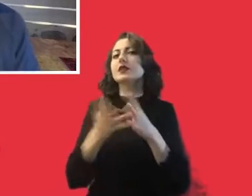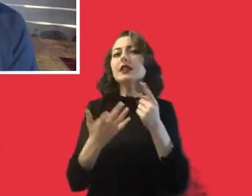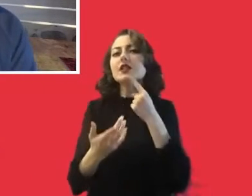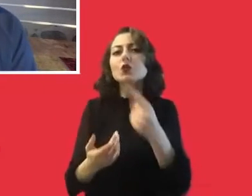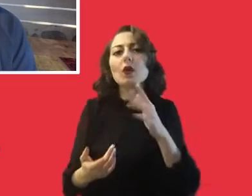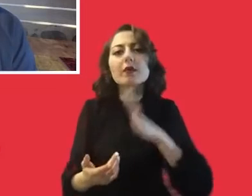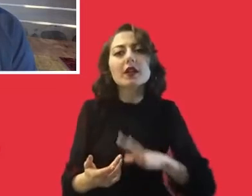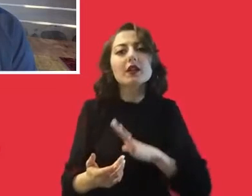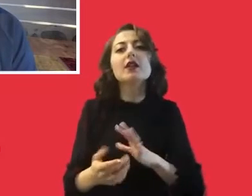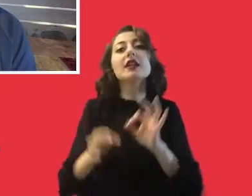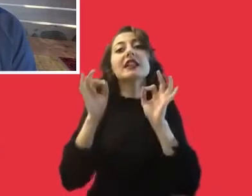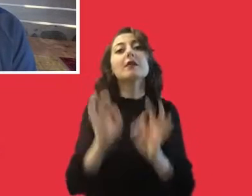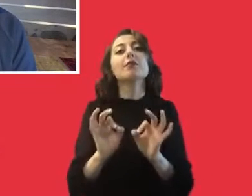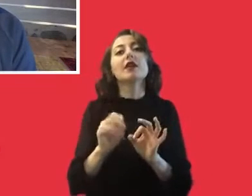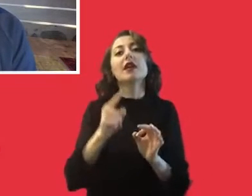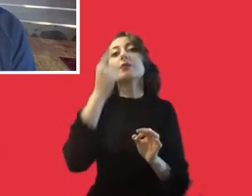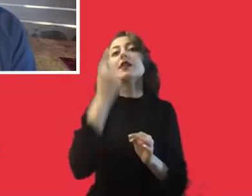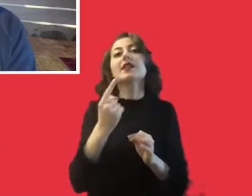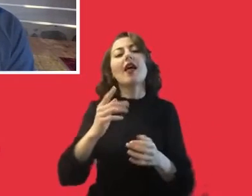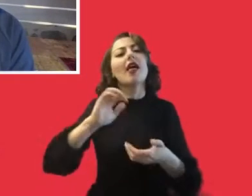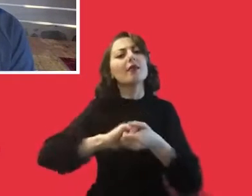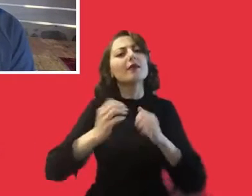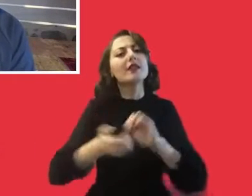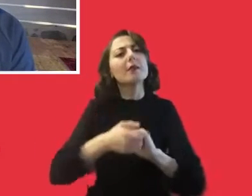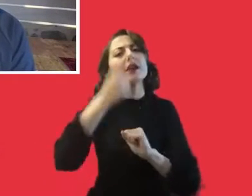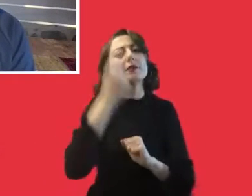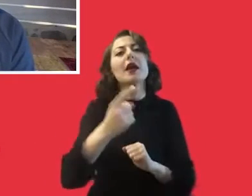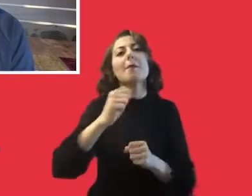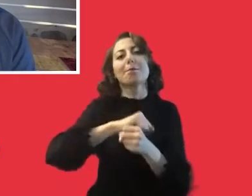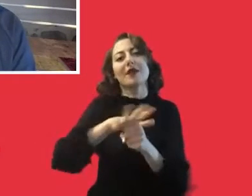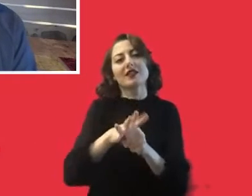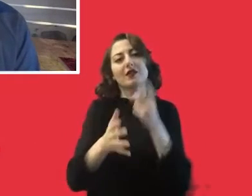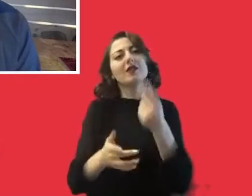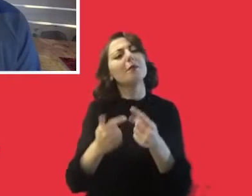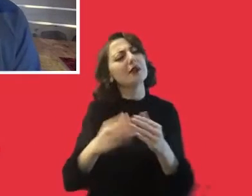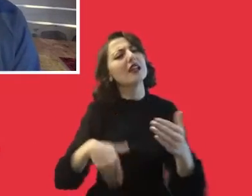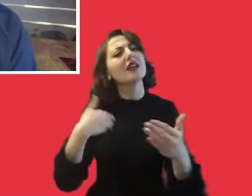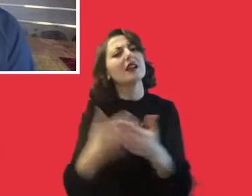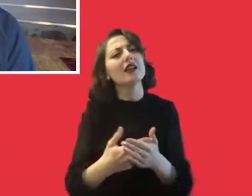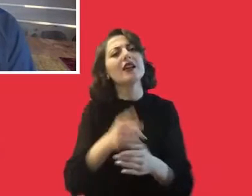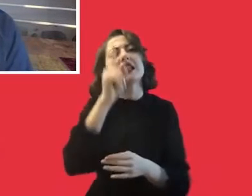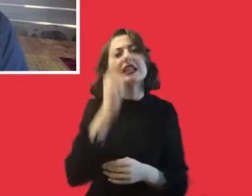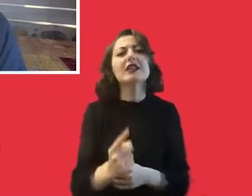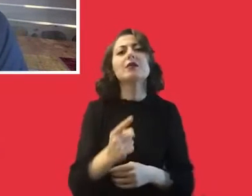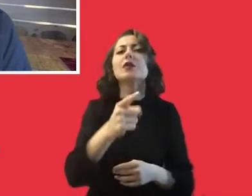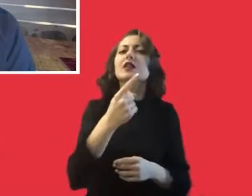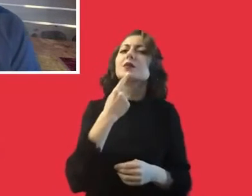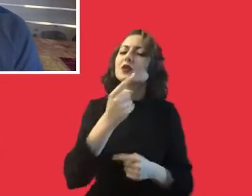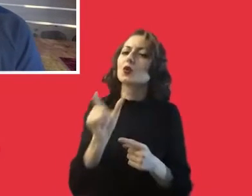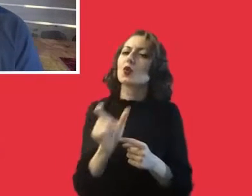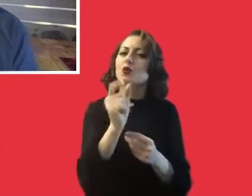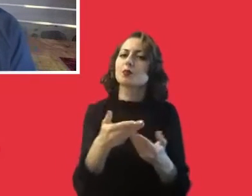can you say about sports and volunteering? Of course, and also about the pandemic. Can you just say a couple of